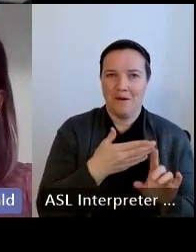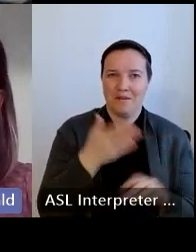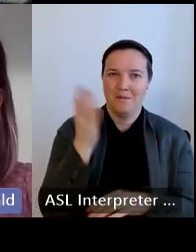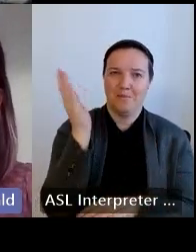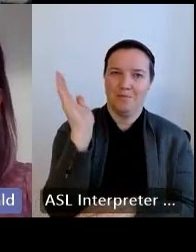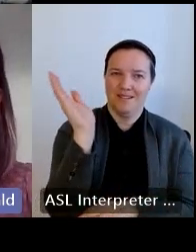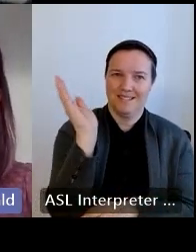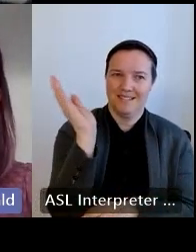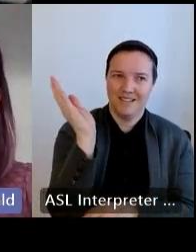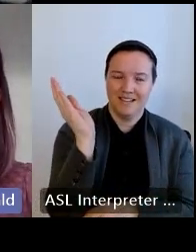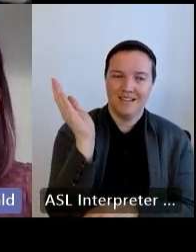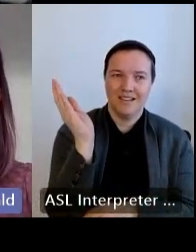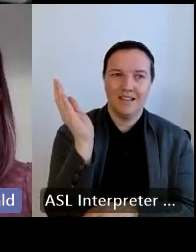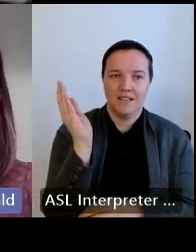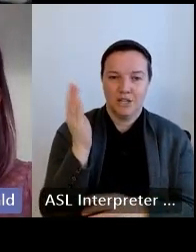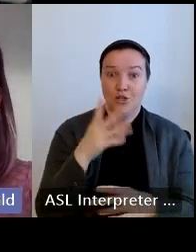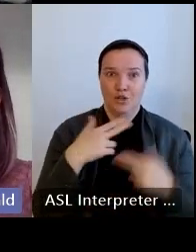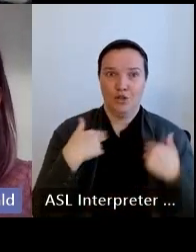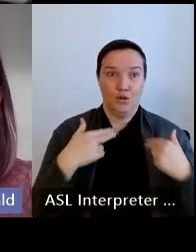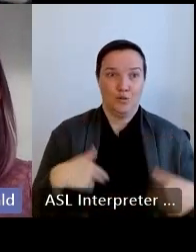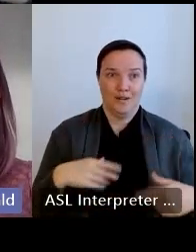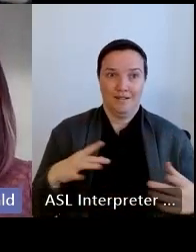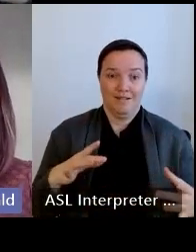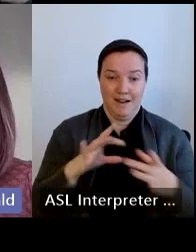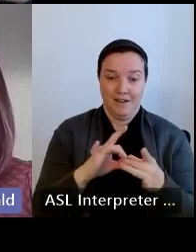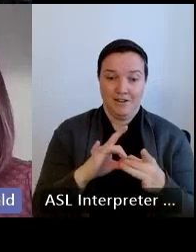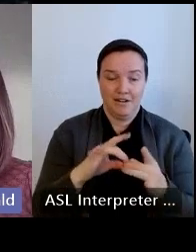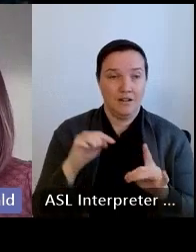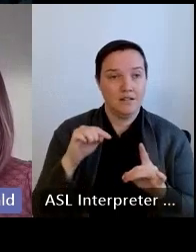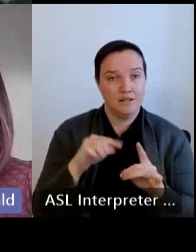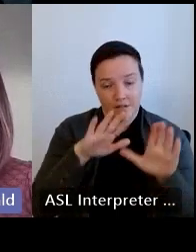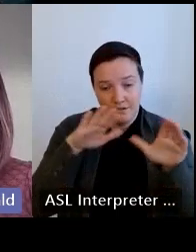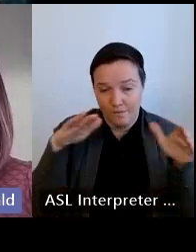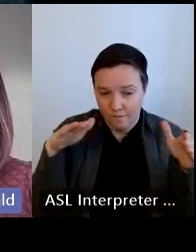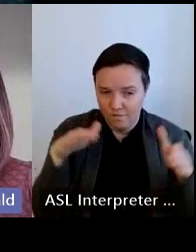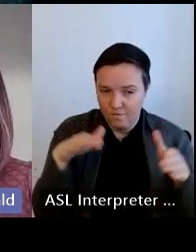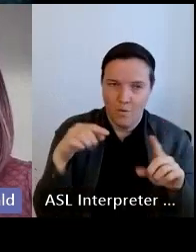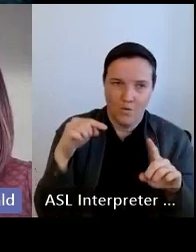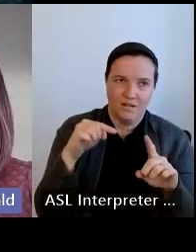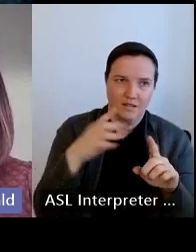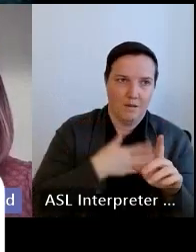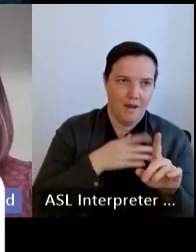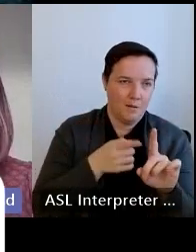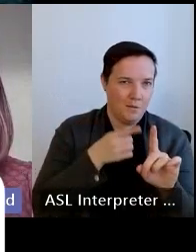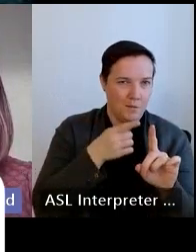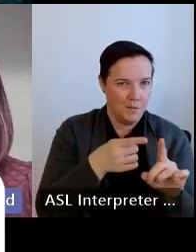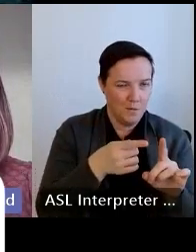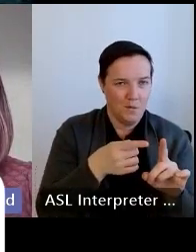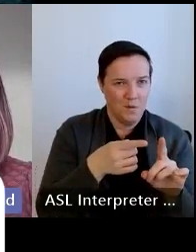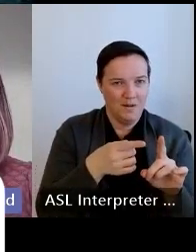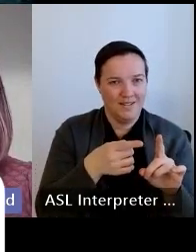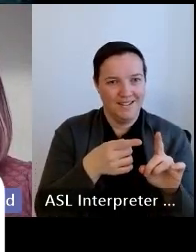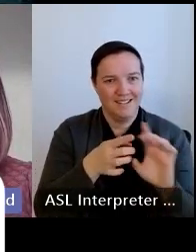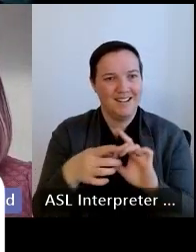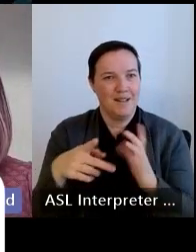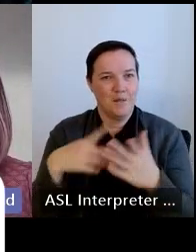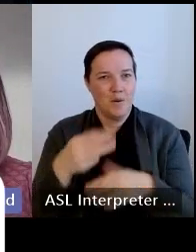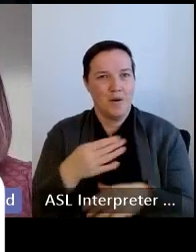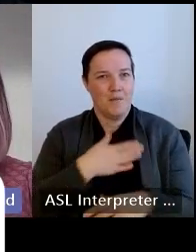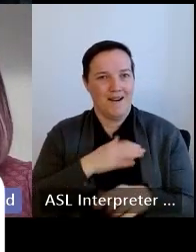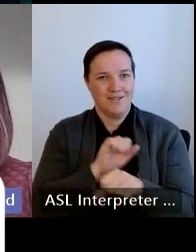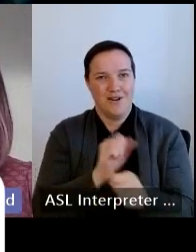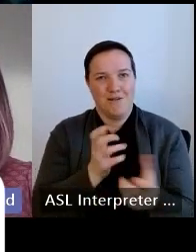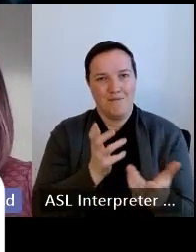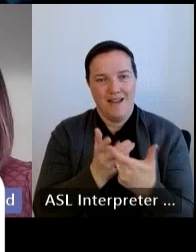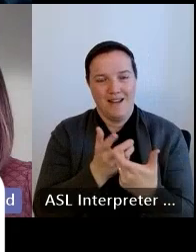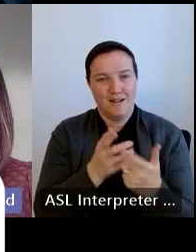presentation about human connection, that's really the focus of My Job Match, as well as the services offered